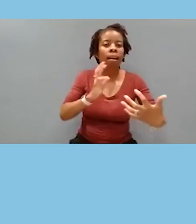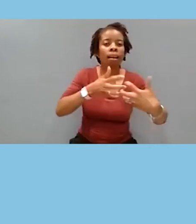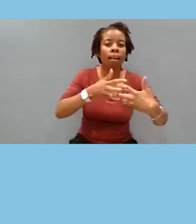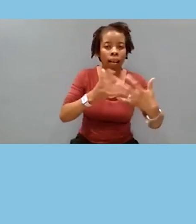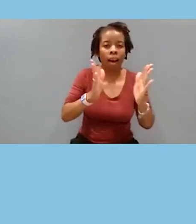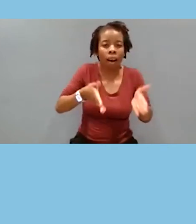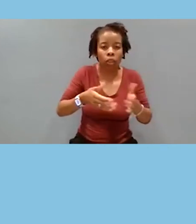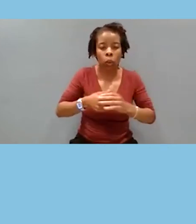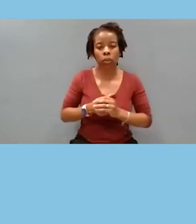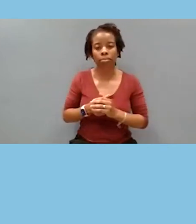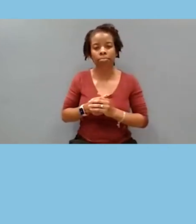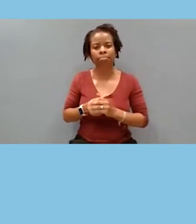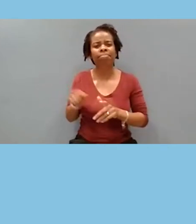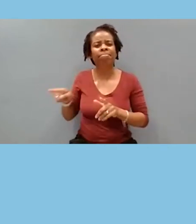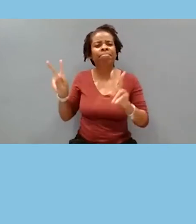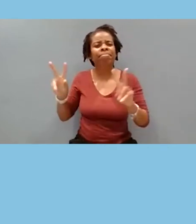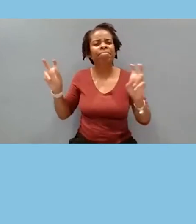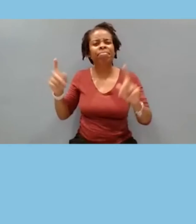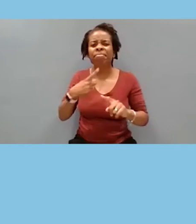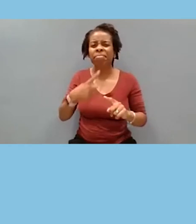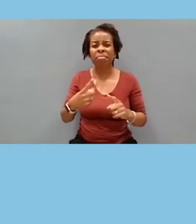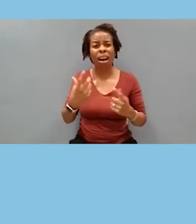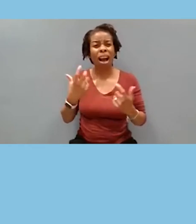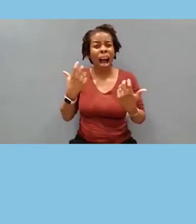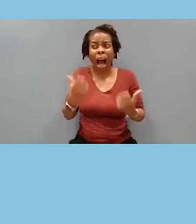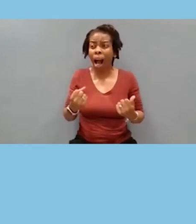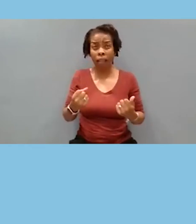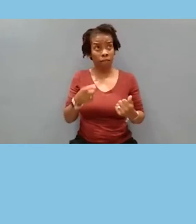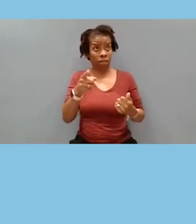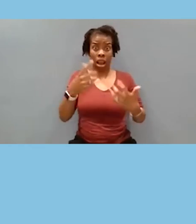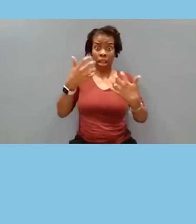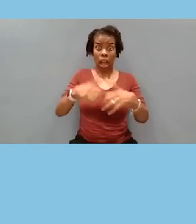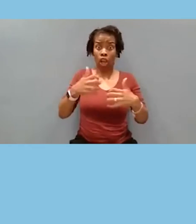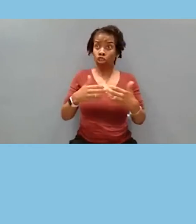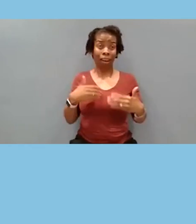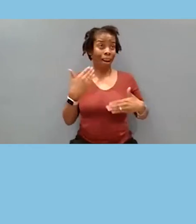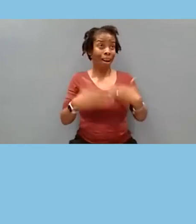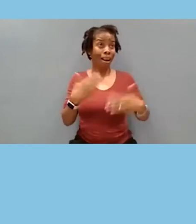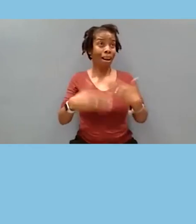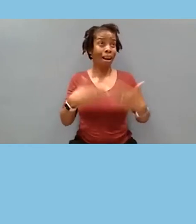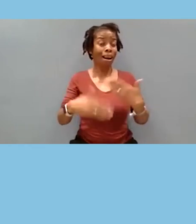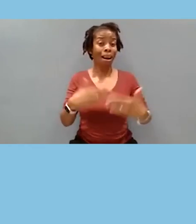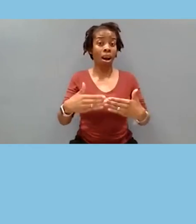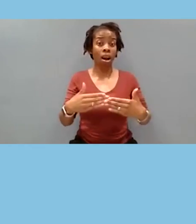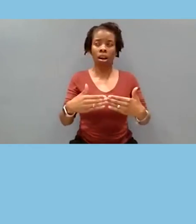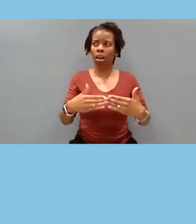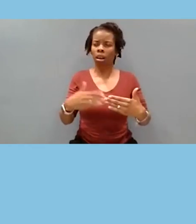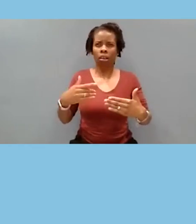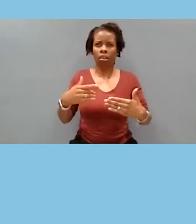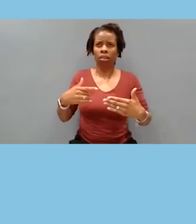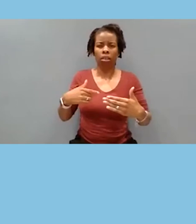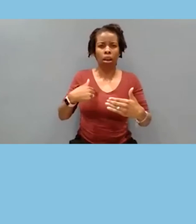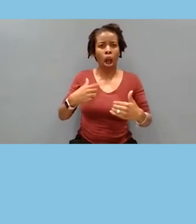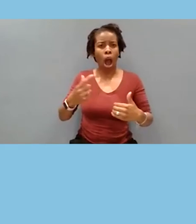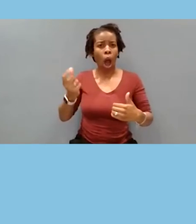of what are too often considered to be neutral or transparent technologies at a moment when the automation of access is everywhere proffered as an easy